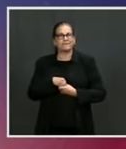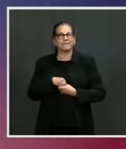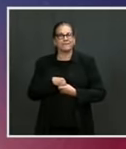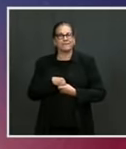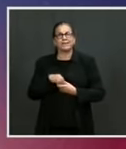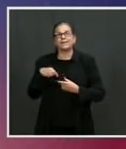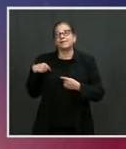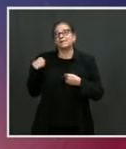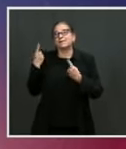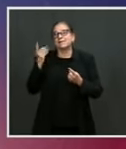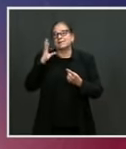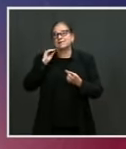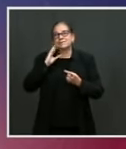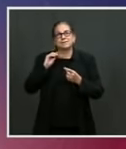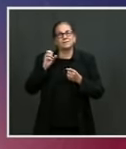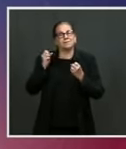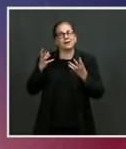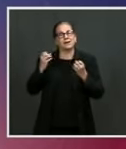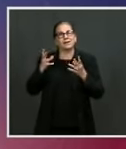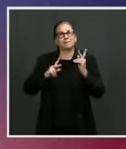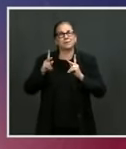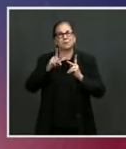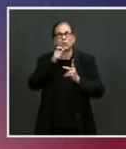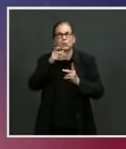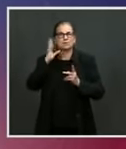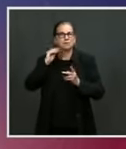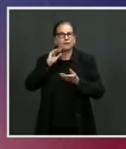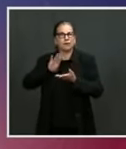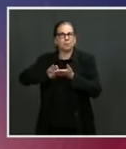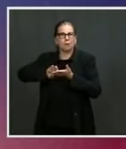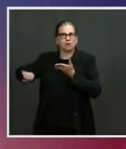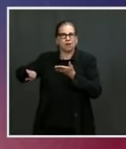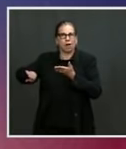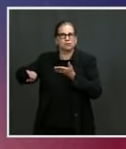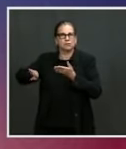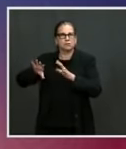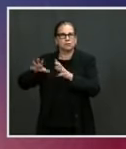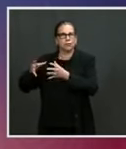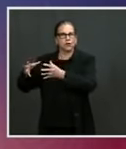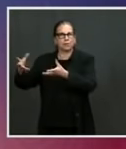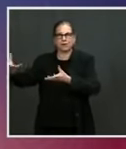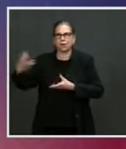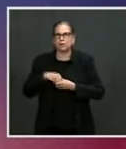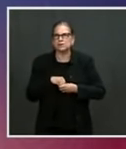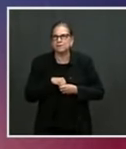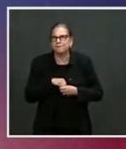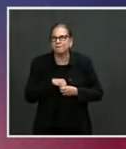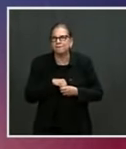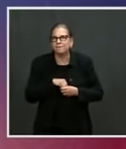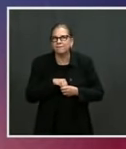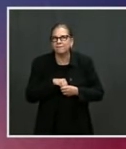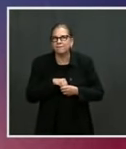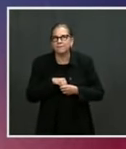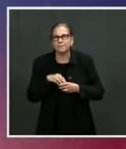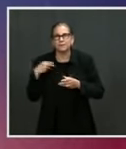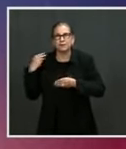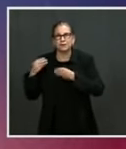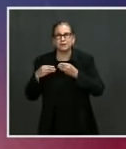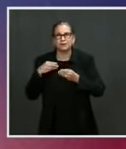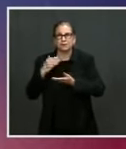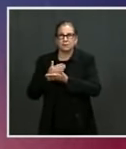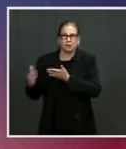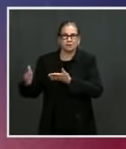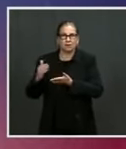down, generation to generation, the work of perfecting our union.